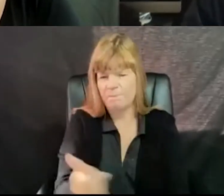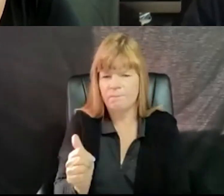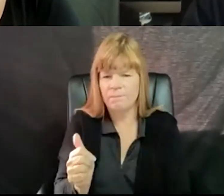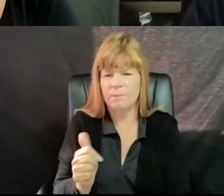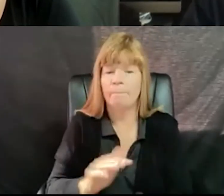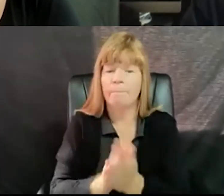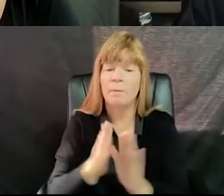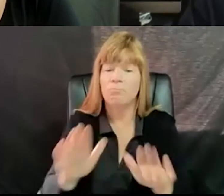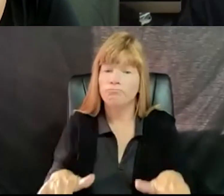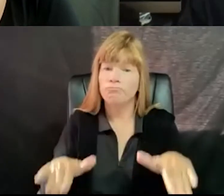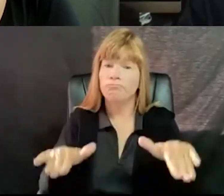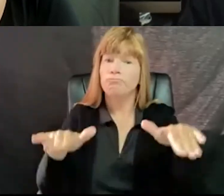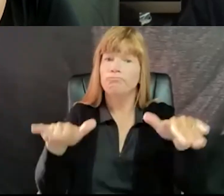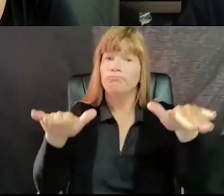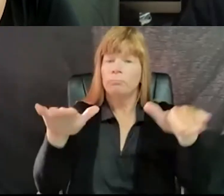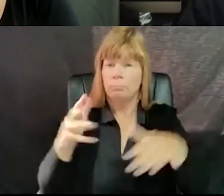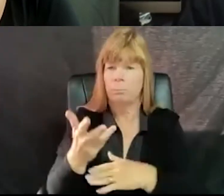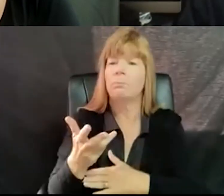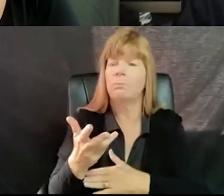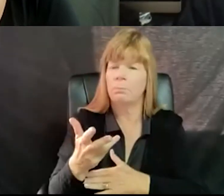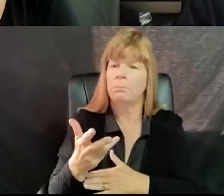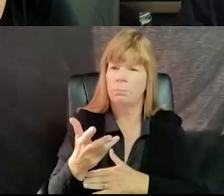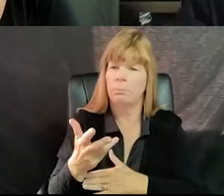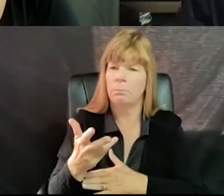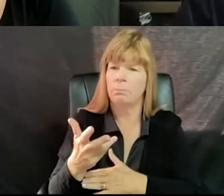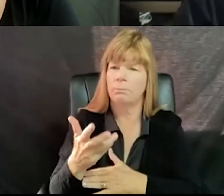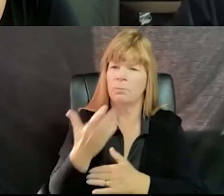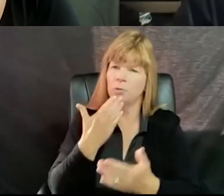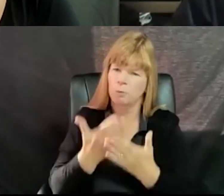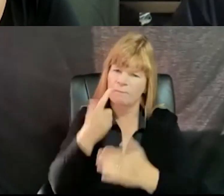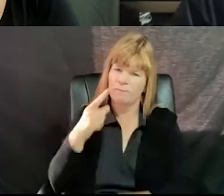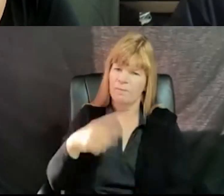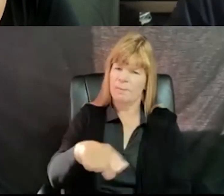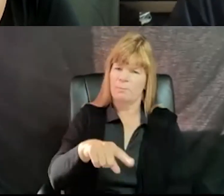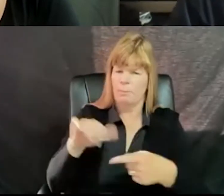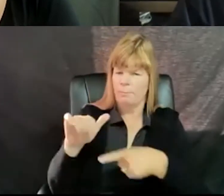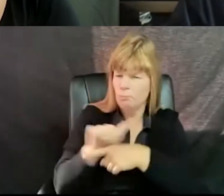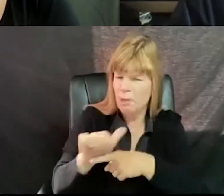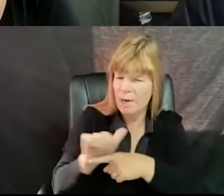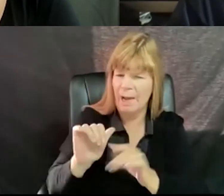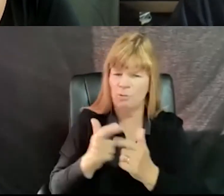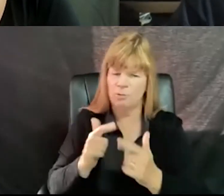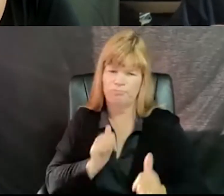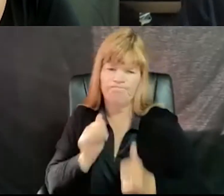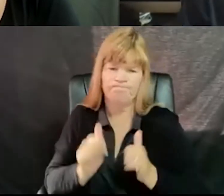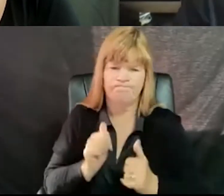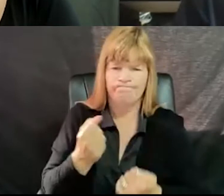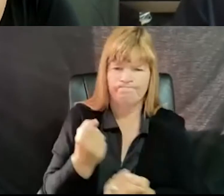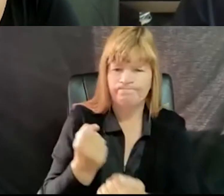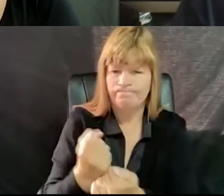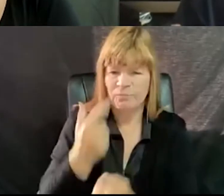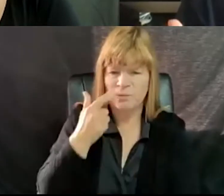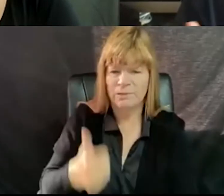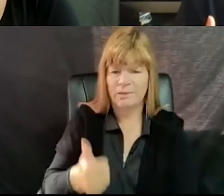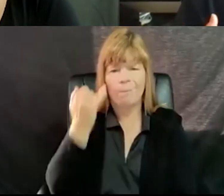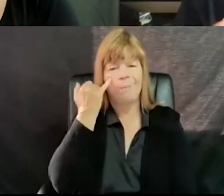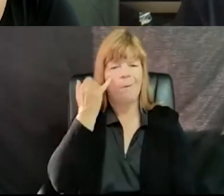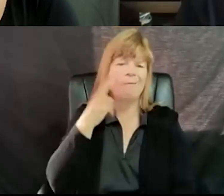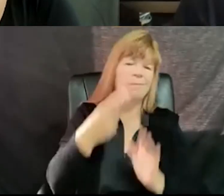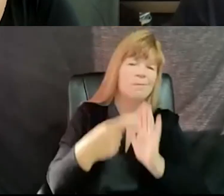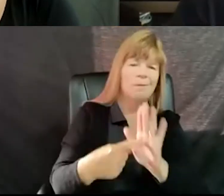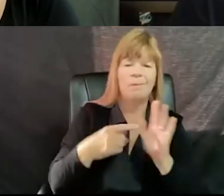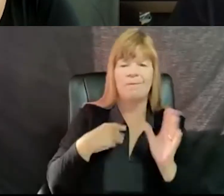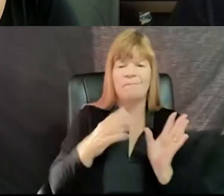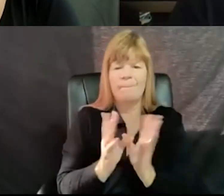older, it's a good idea to have them practice advocating. If you're having a meeting, for example,